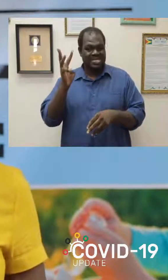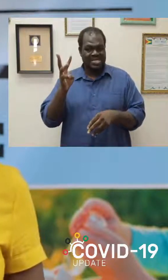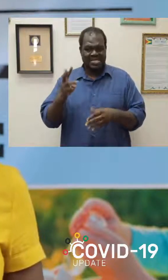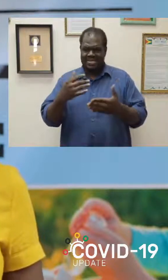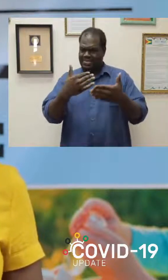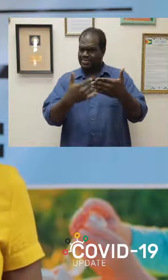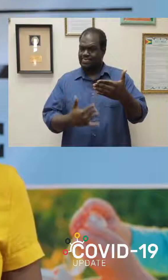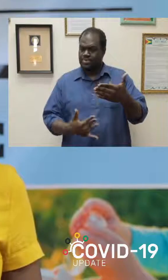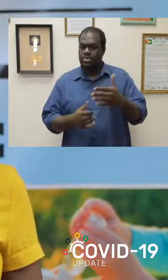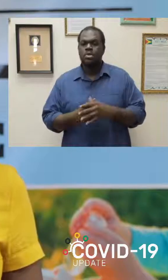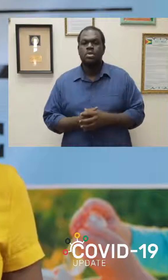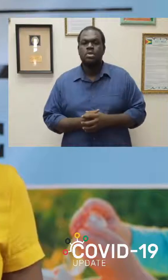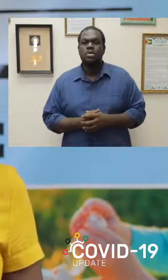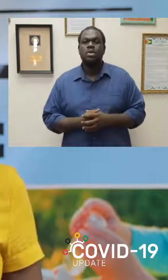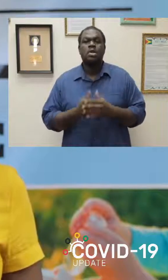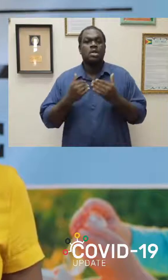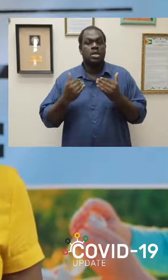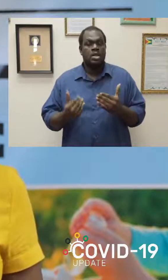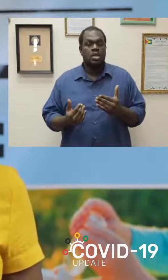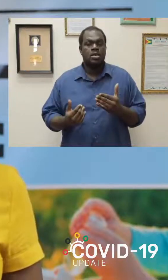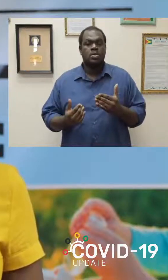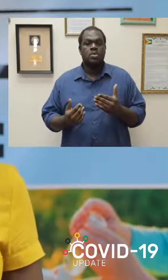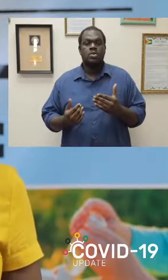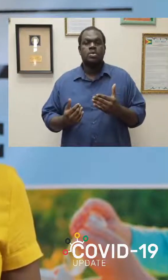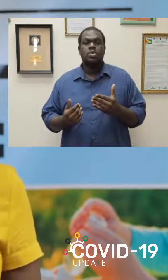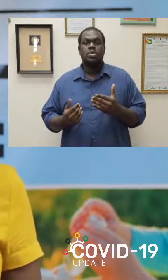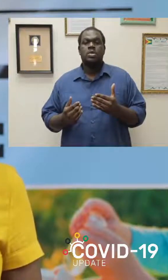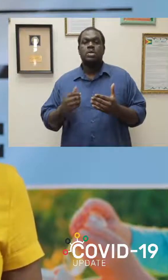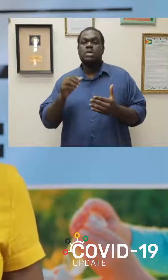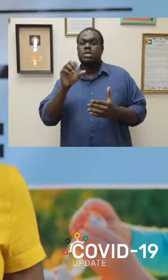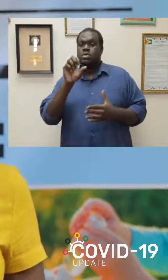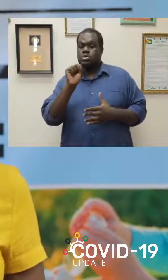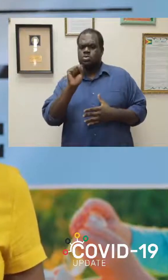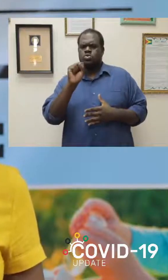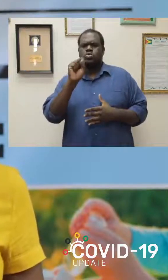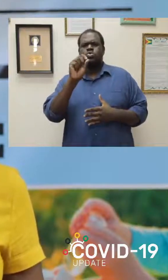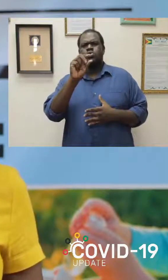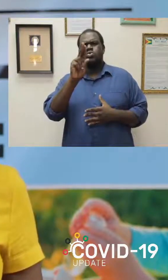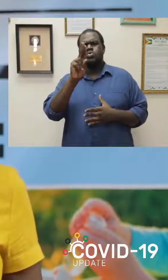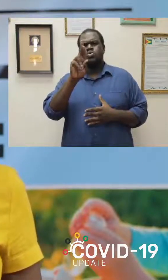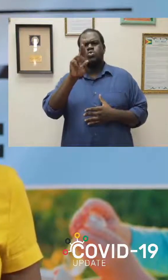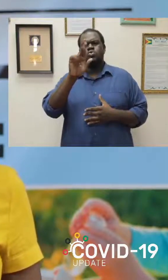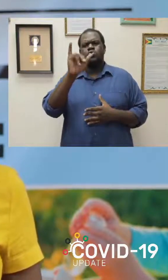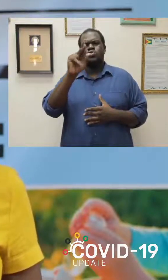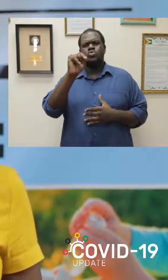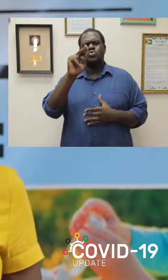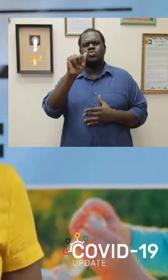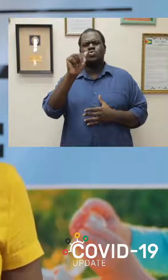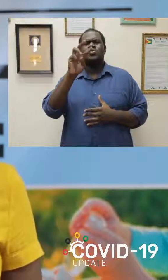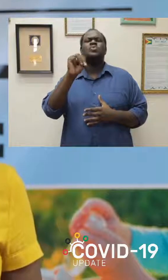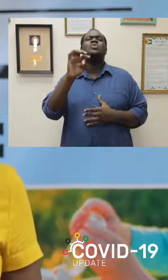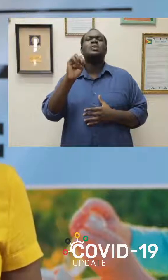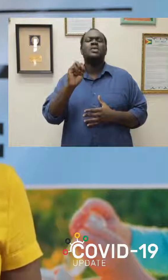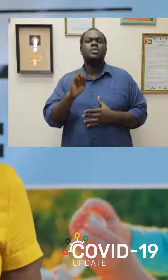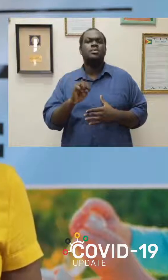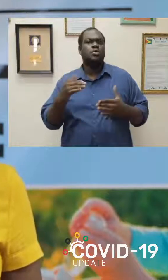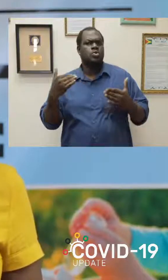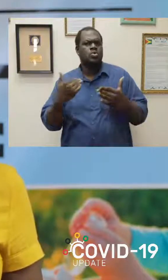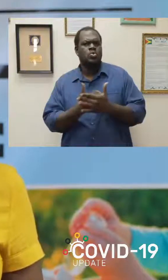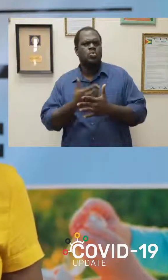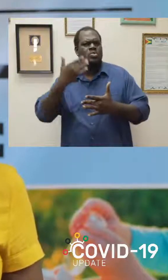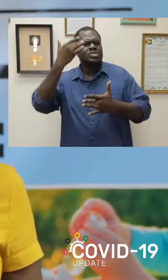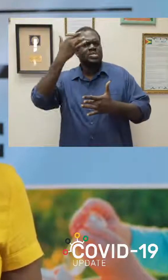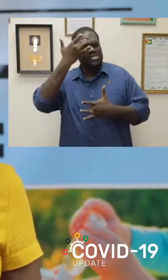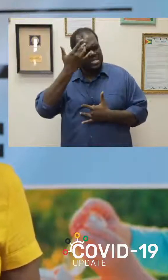neighbor Suriname has recorded new cases after they would have managed to contain this disease.